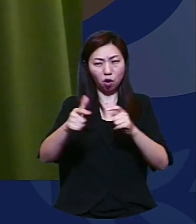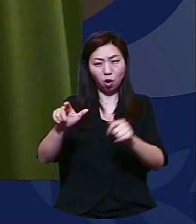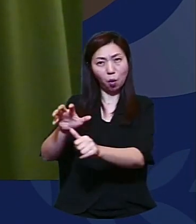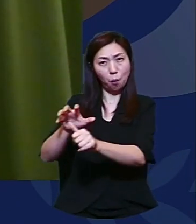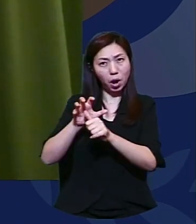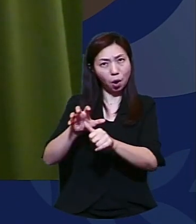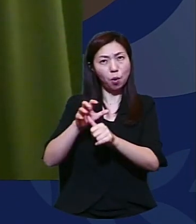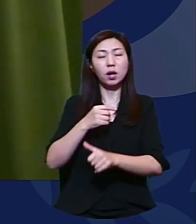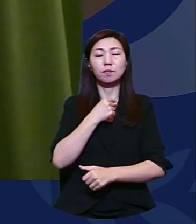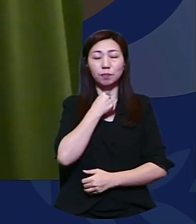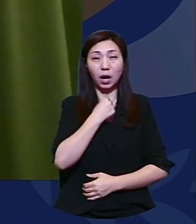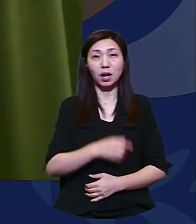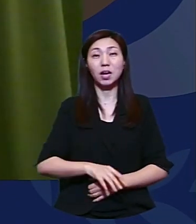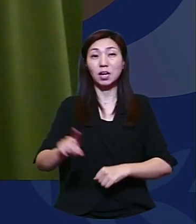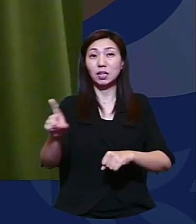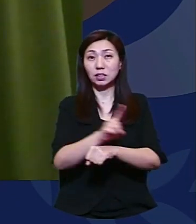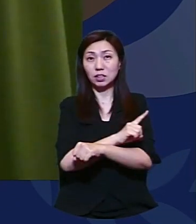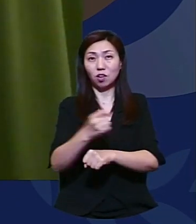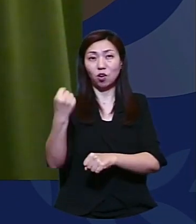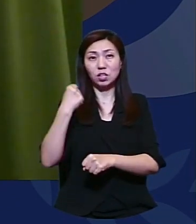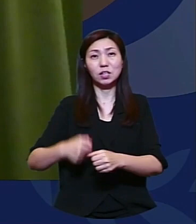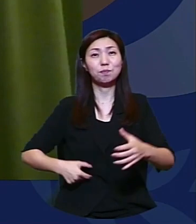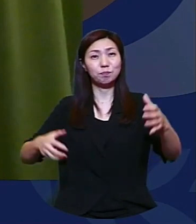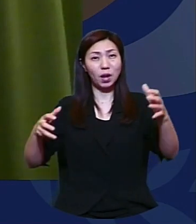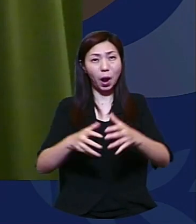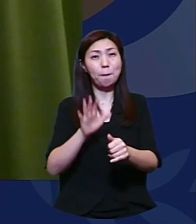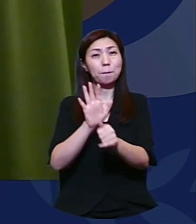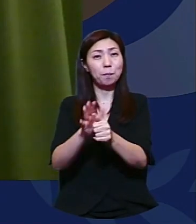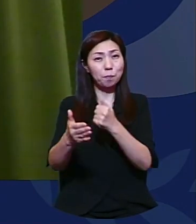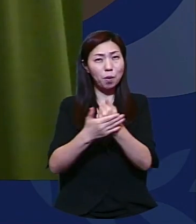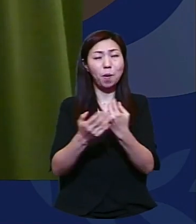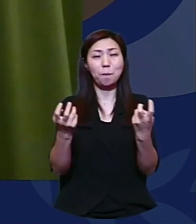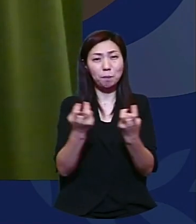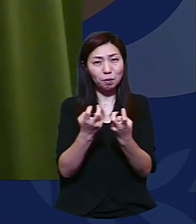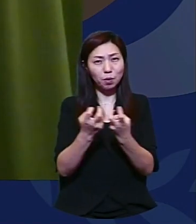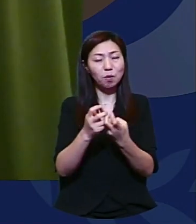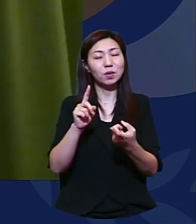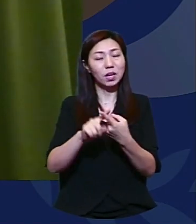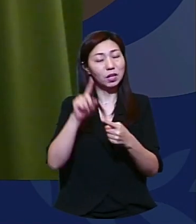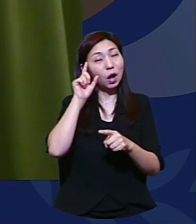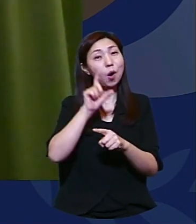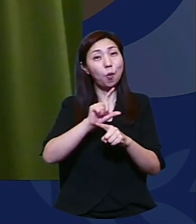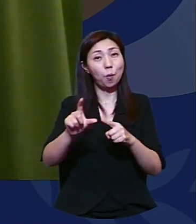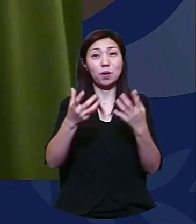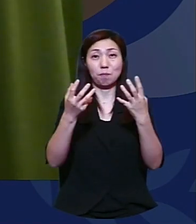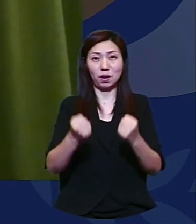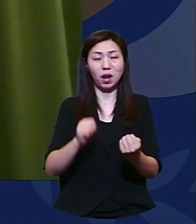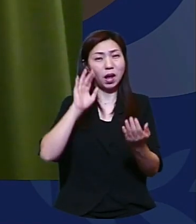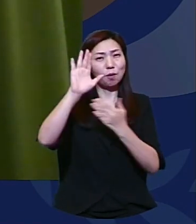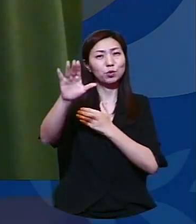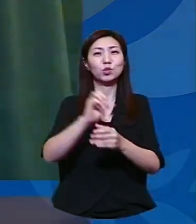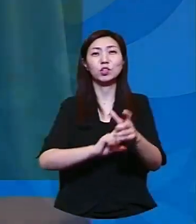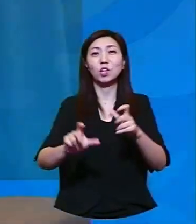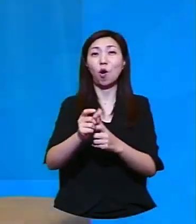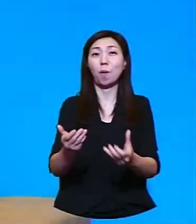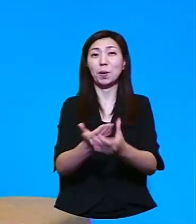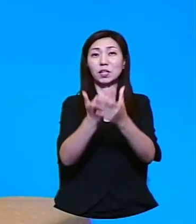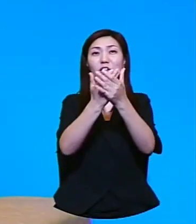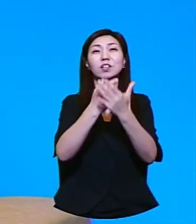collaboration. And we hope that you will consider that as we move forward today and beyond. Thank you. Thank you very